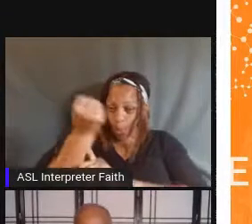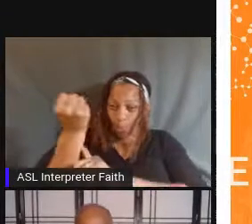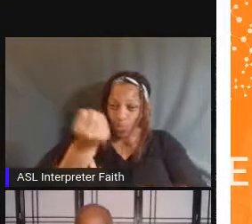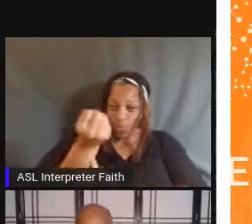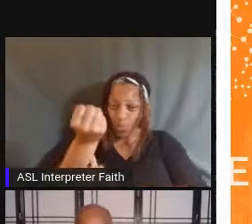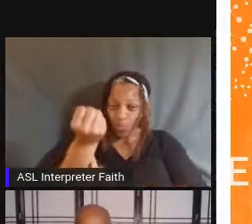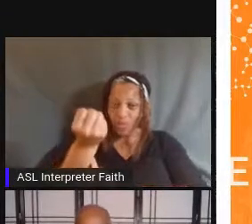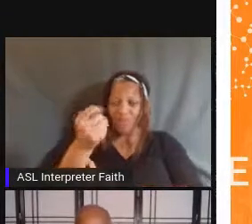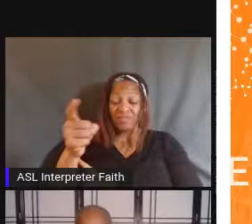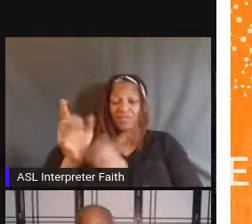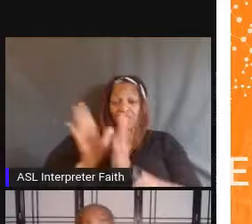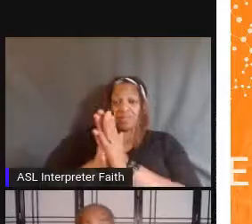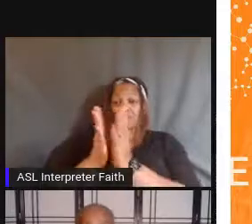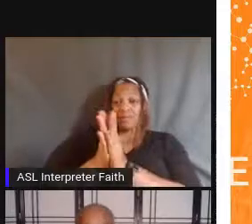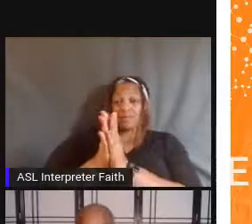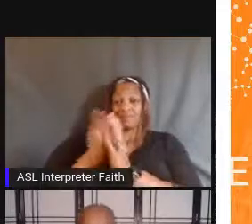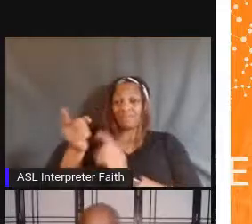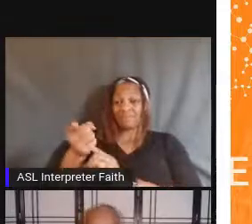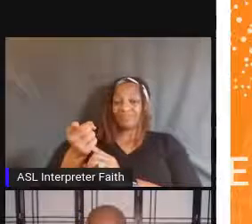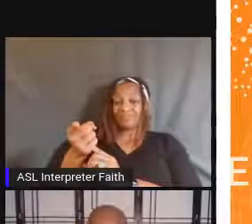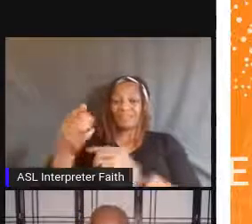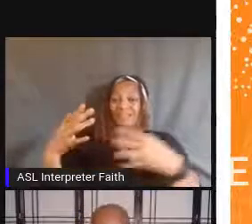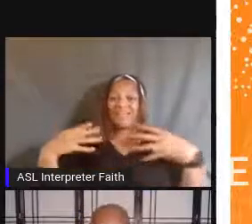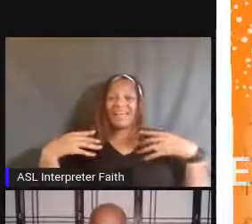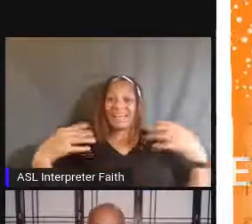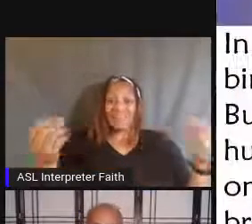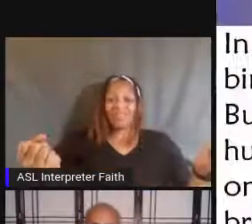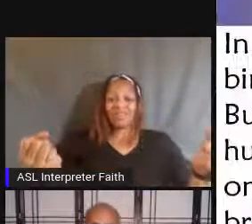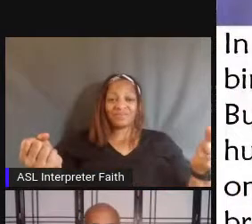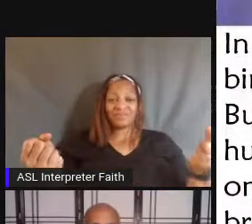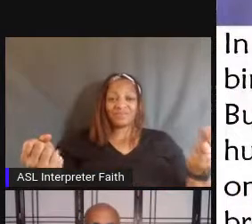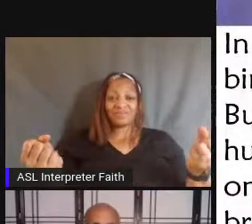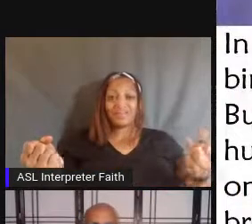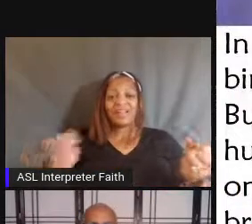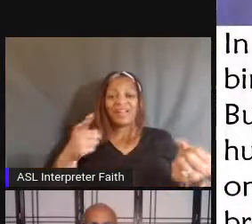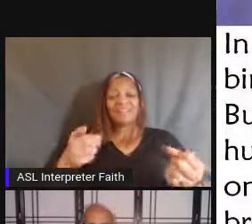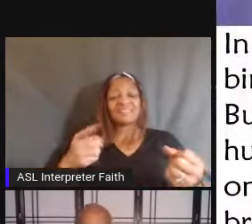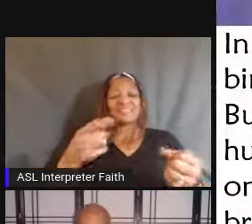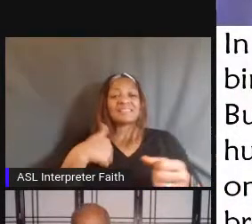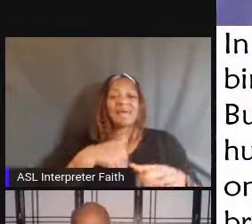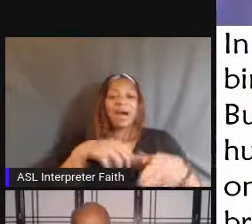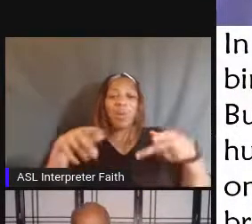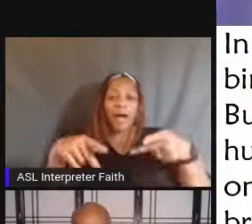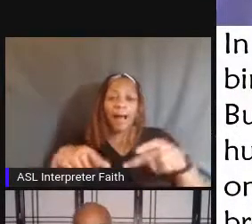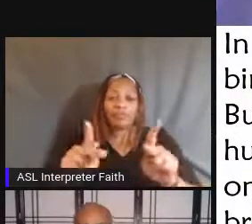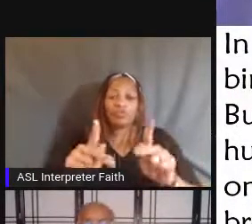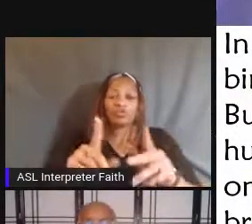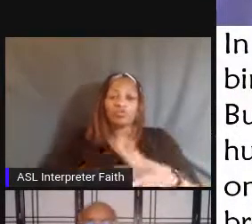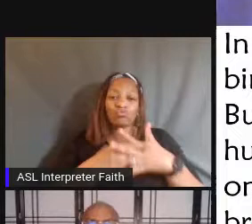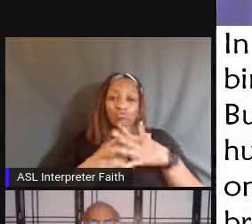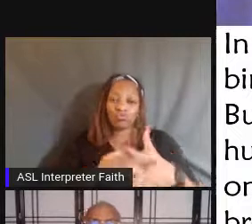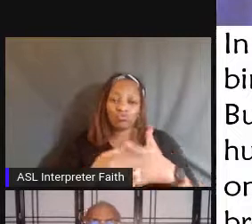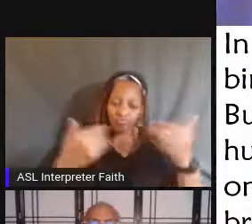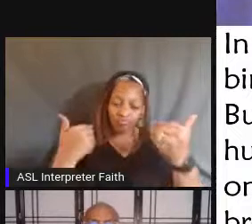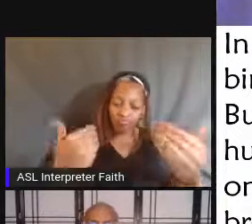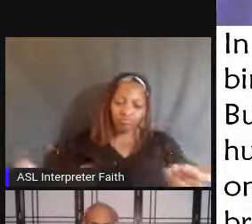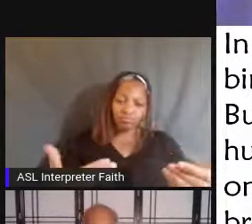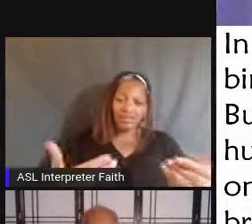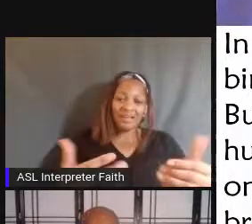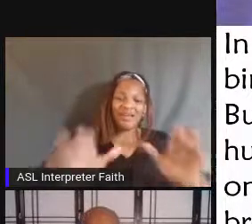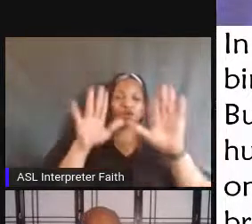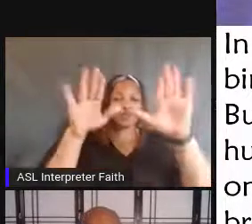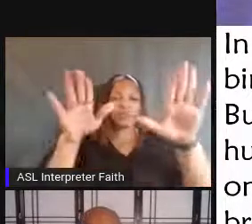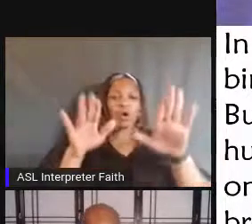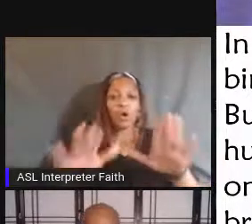that book in the middle? Healing. This is our opportunity to step into greater